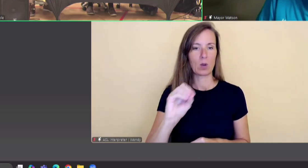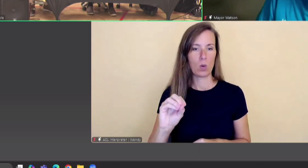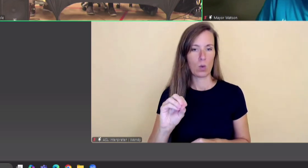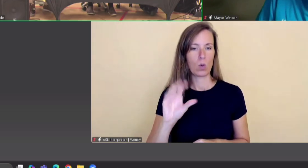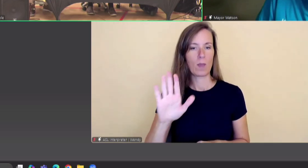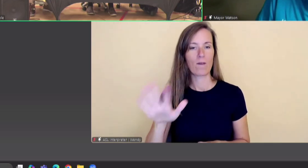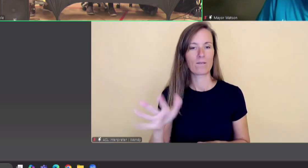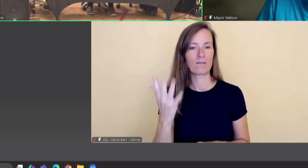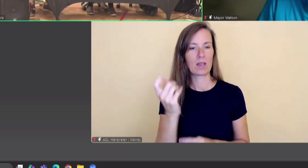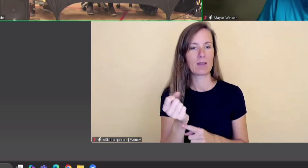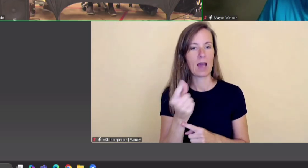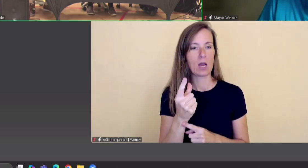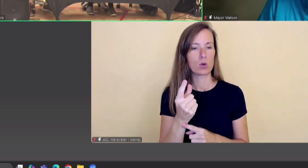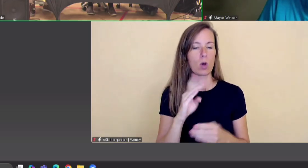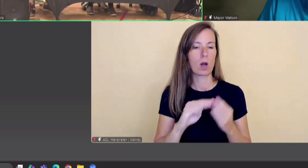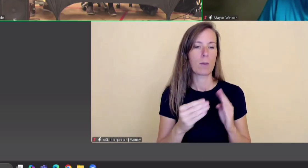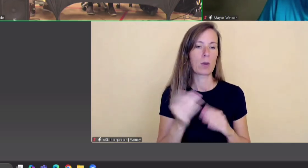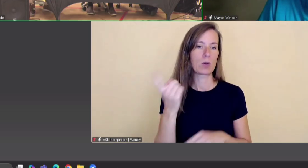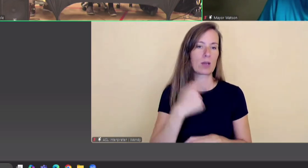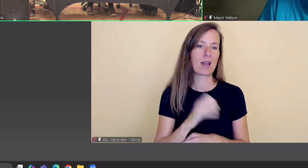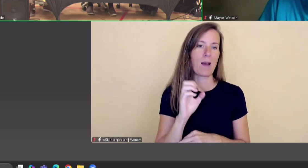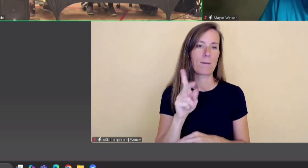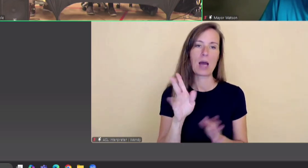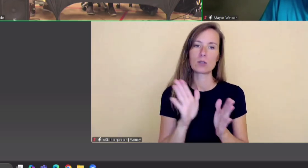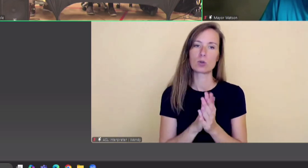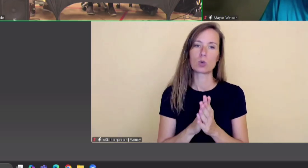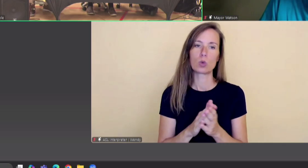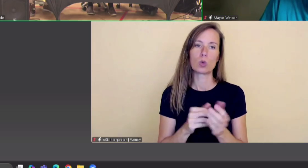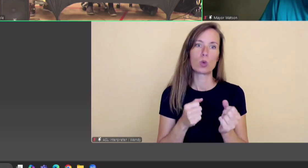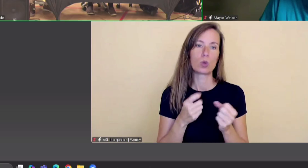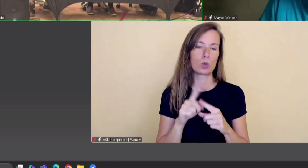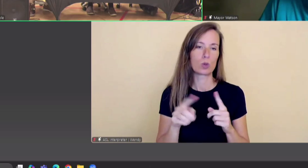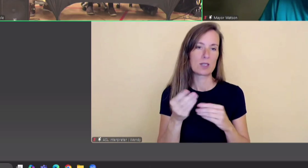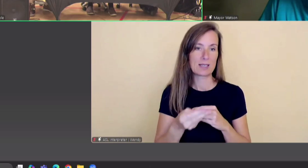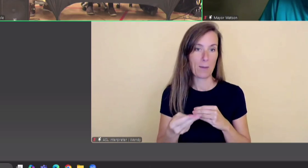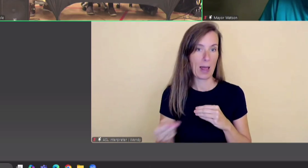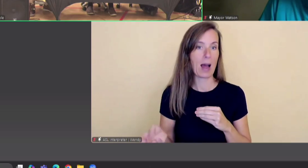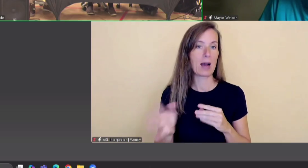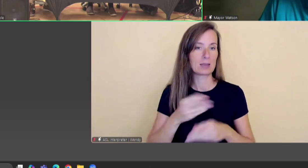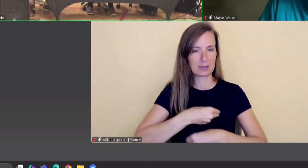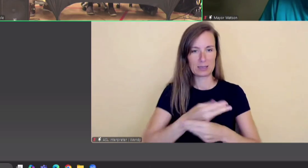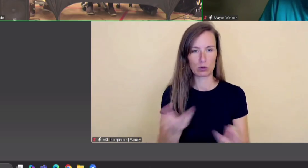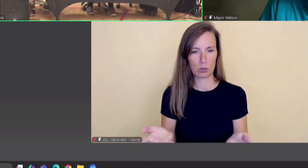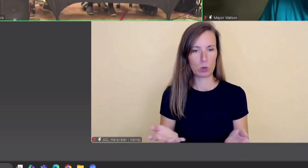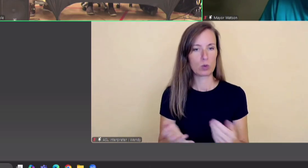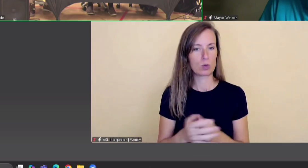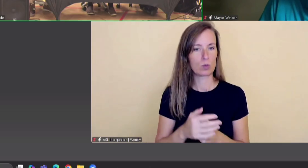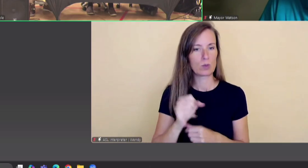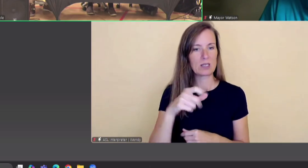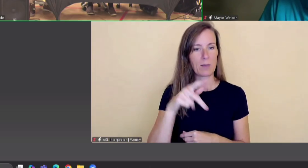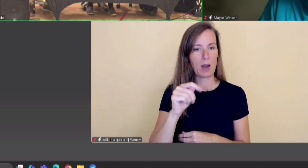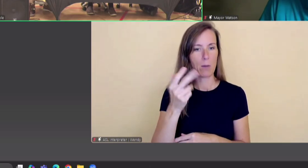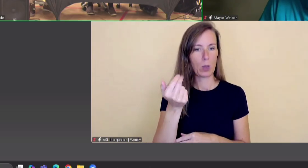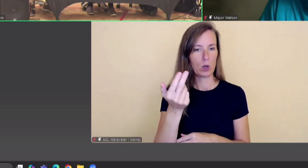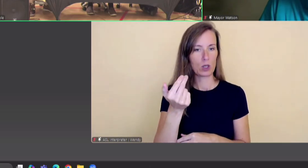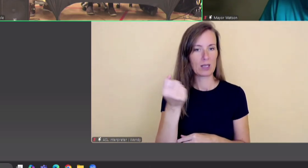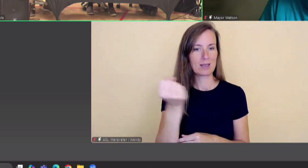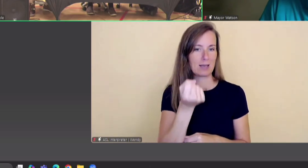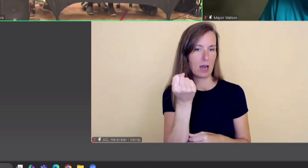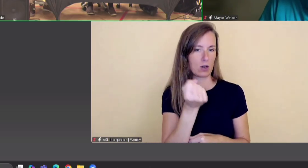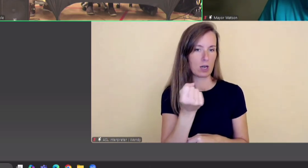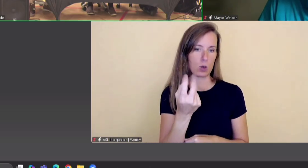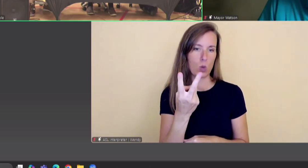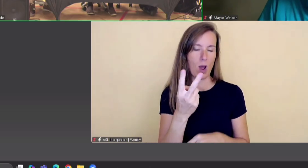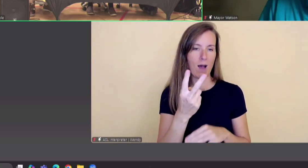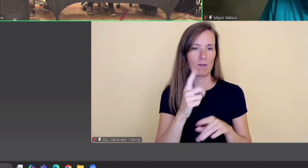Supply Distribution will be Saturday, September 13th, 12 p.m. to 4 p.m. at the Cheverly United Methodist Church for